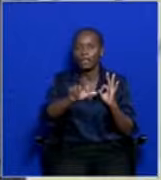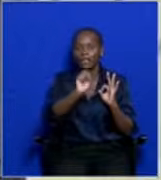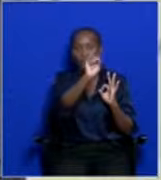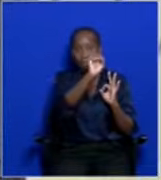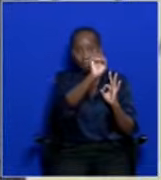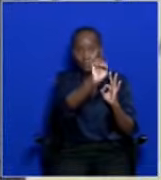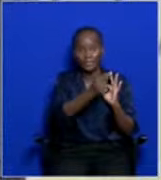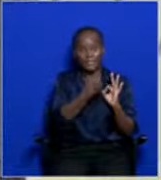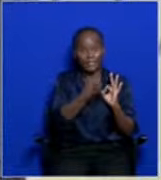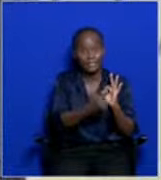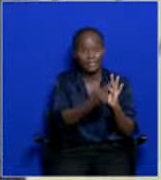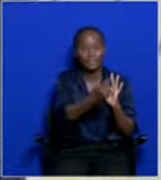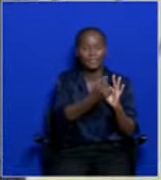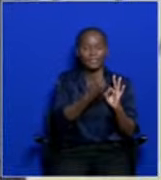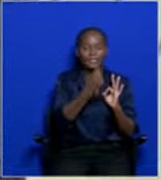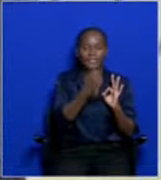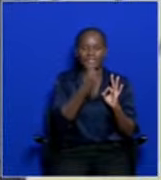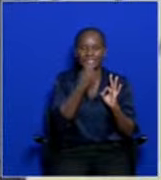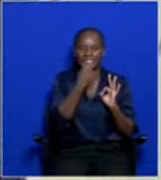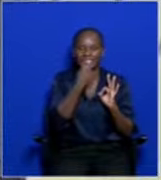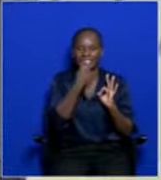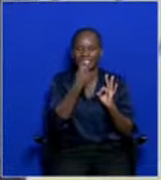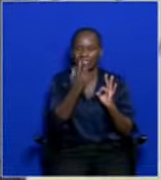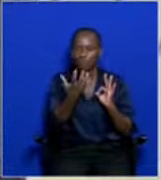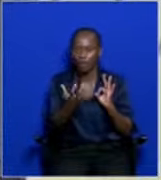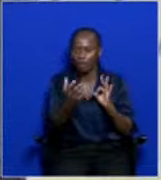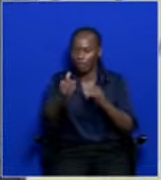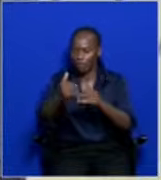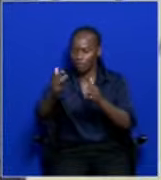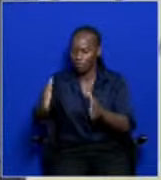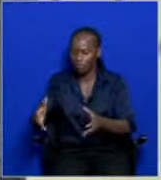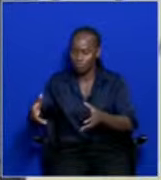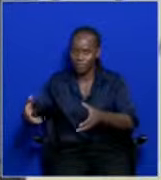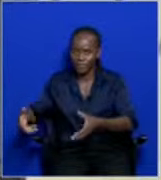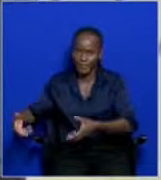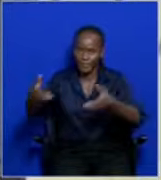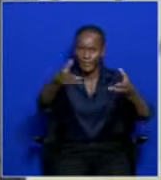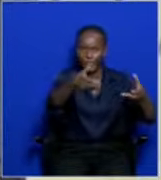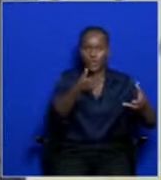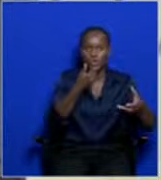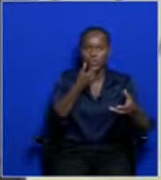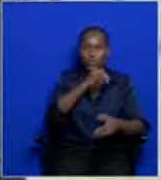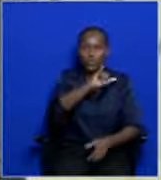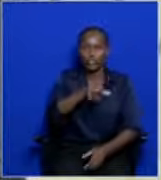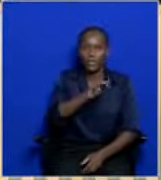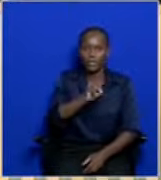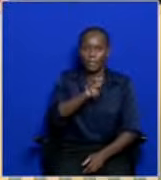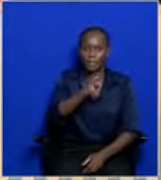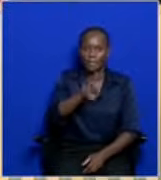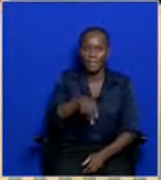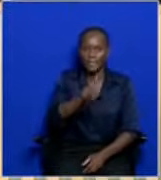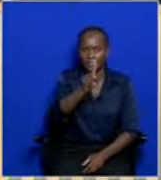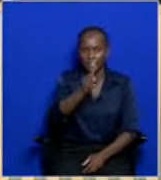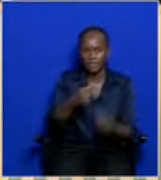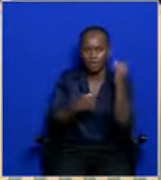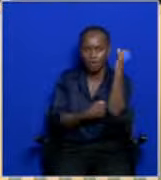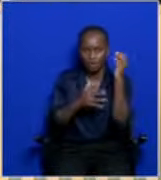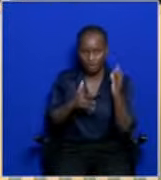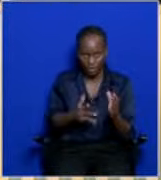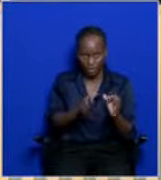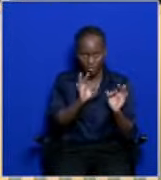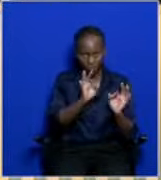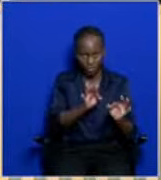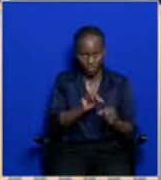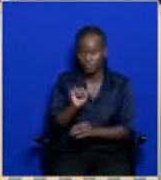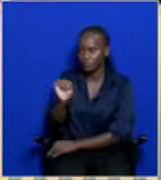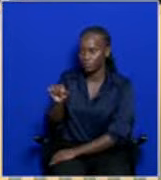over to a JMPD officer, wherever that person was. Yes. And your testimony is